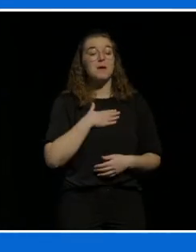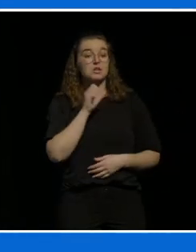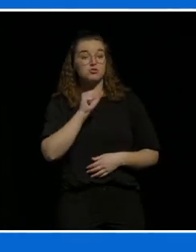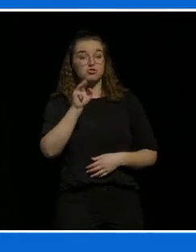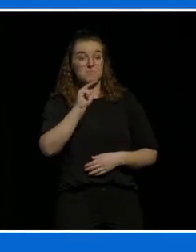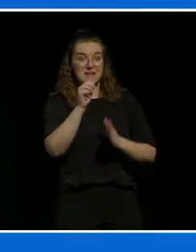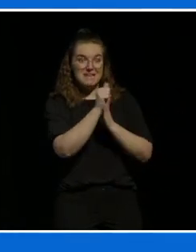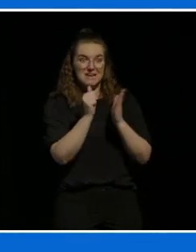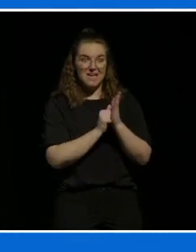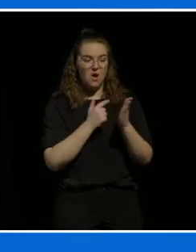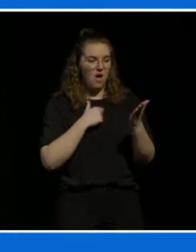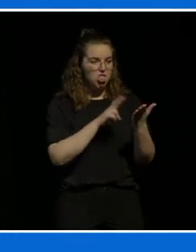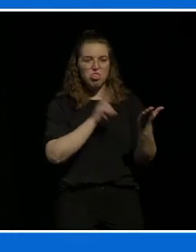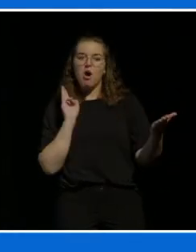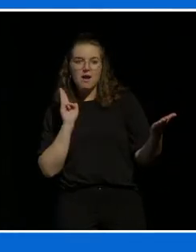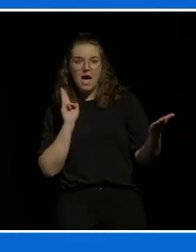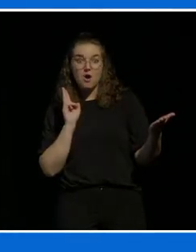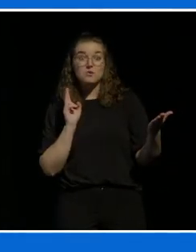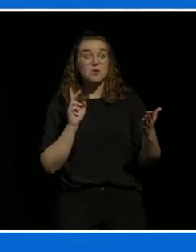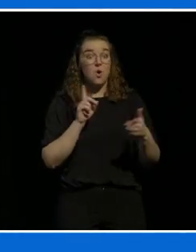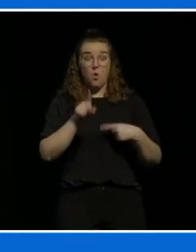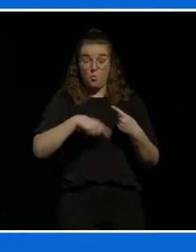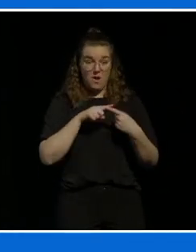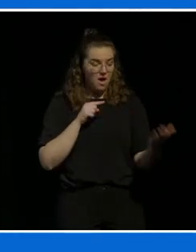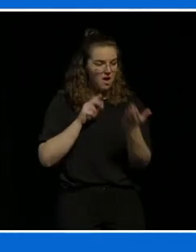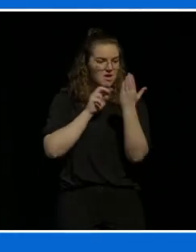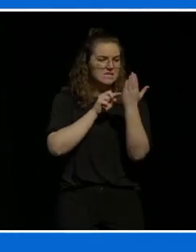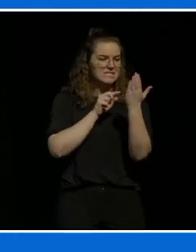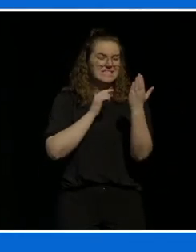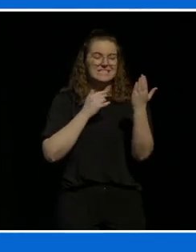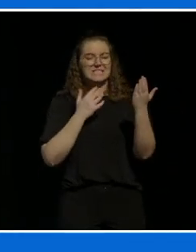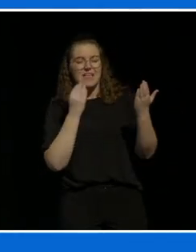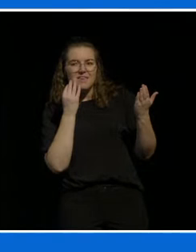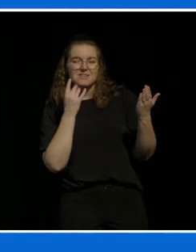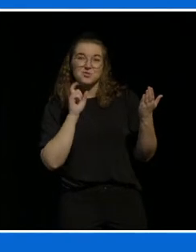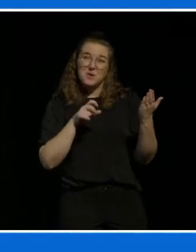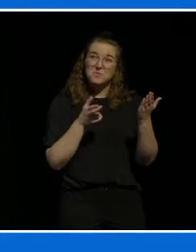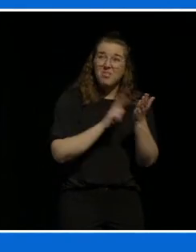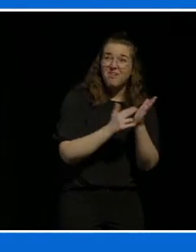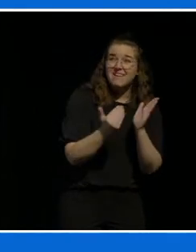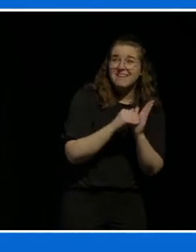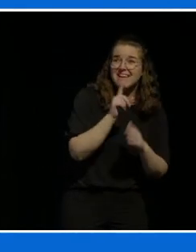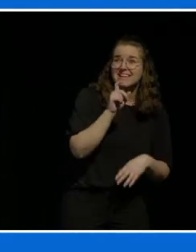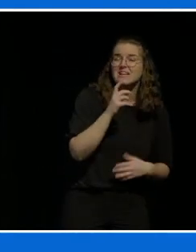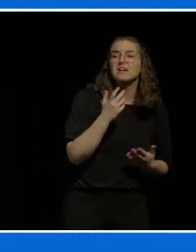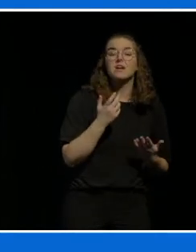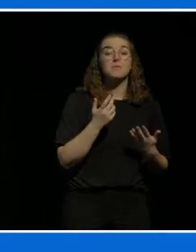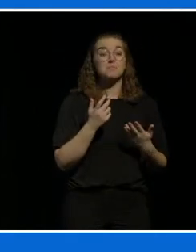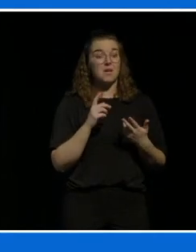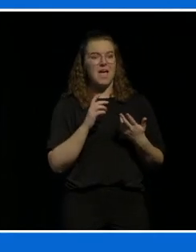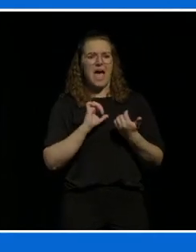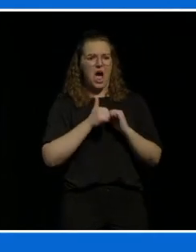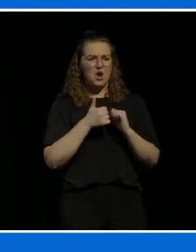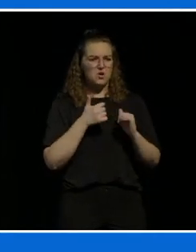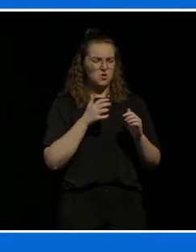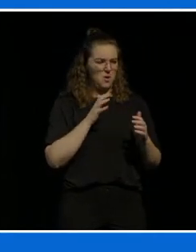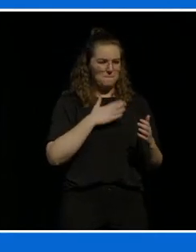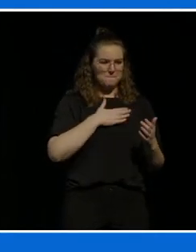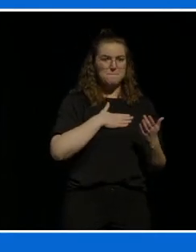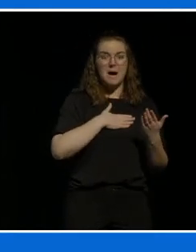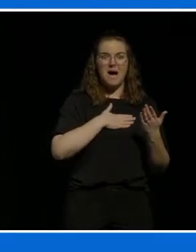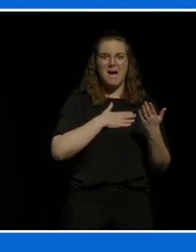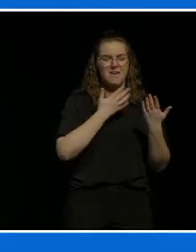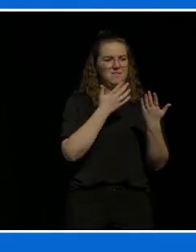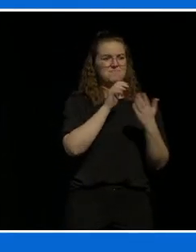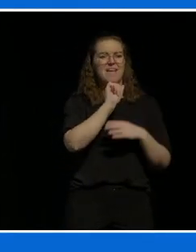time I have to think twice about whether or not I actually want to be on it. But then the third most important thing was, how do I get out of the echo chamber and the algorithm that